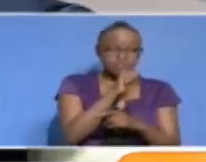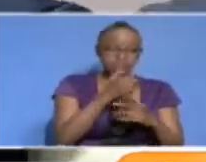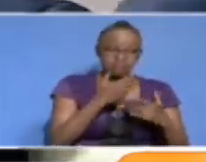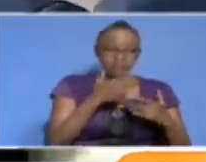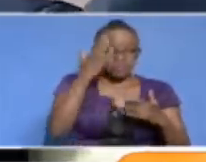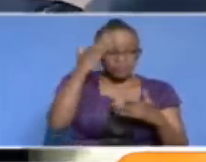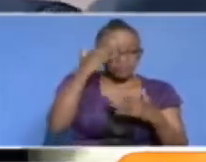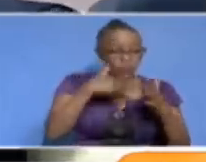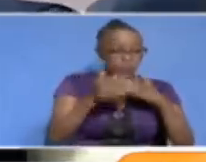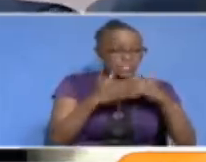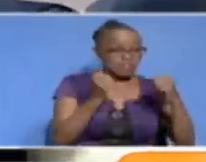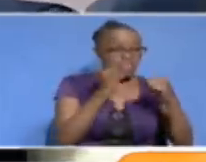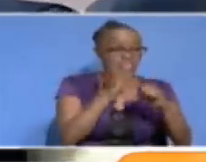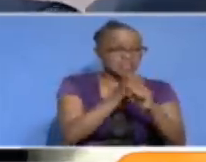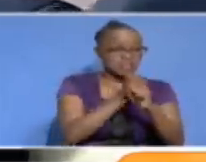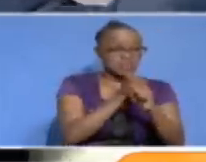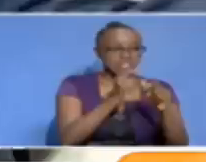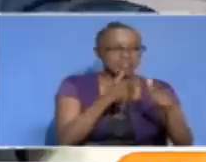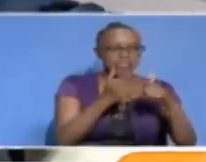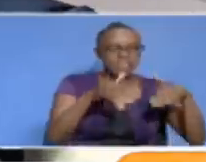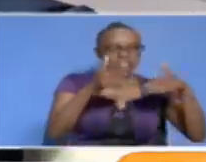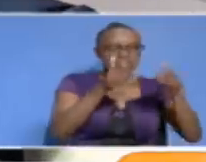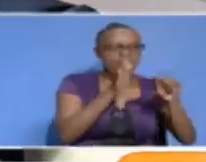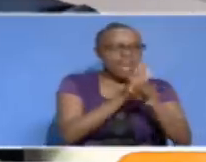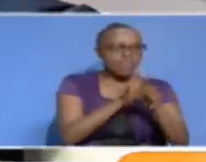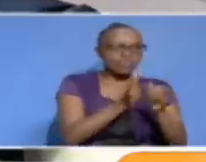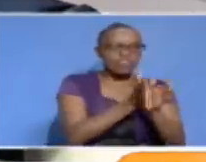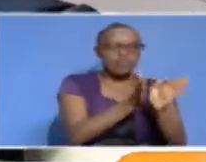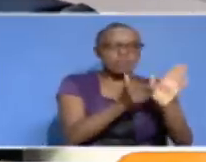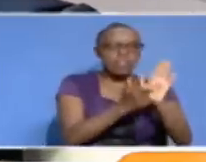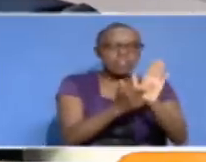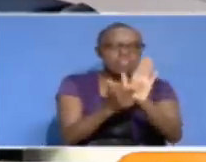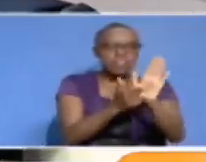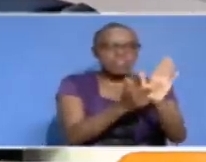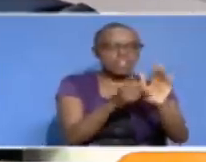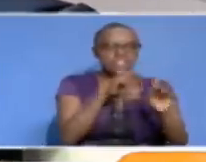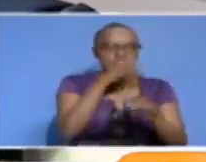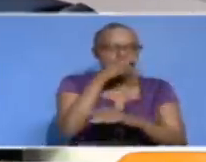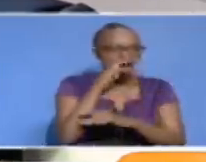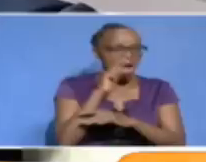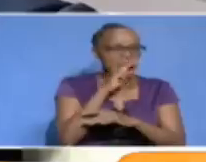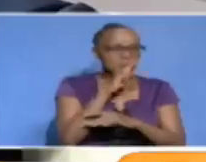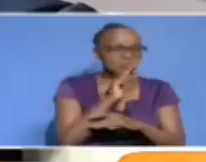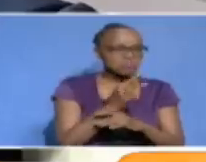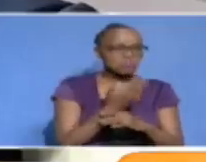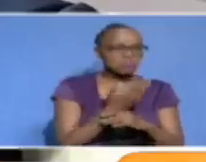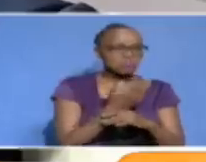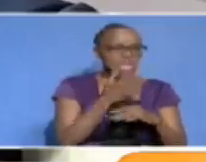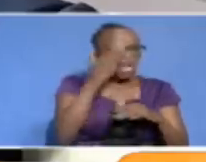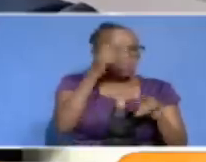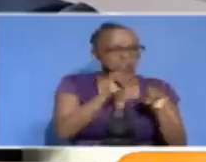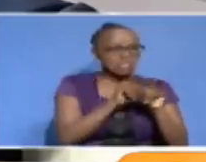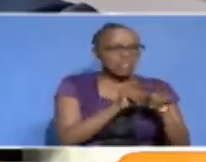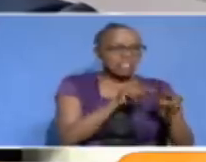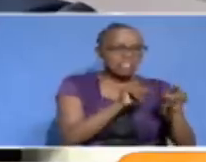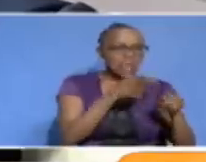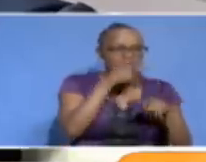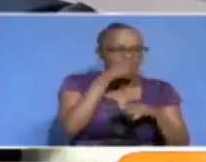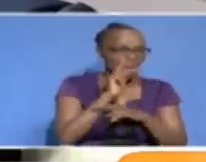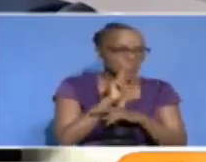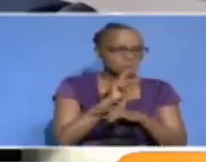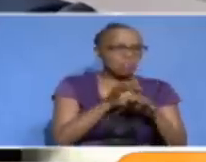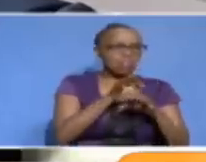You know, whatever they are doing, they're giving it a lot of publicity. Yeah? As if Kalonzo is being... Yeah, as if Kalonzo is